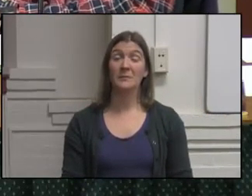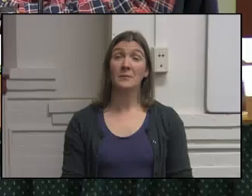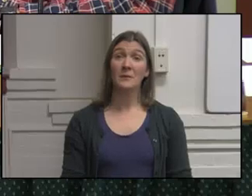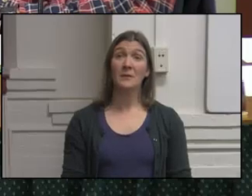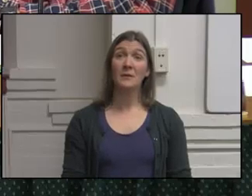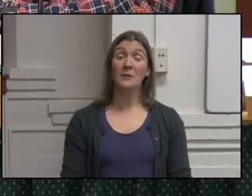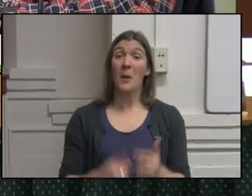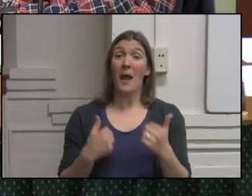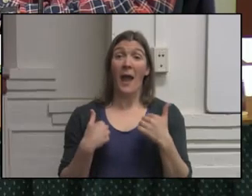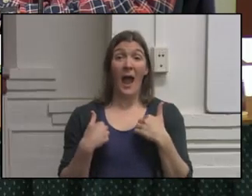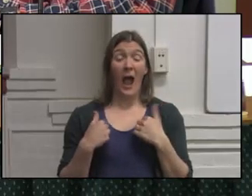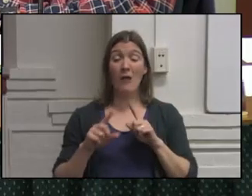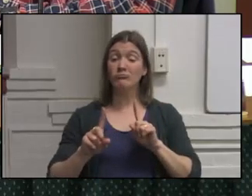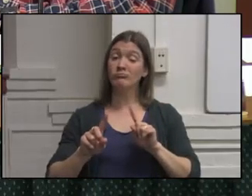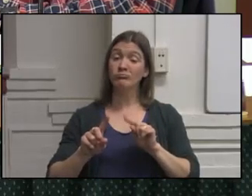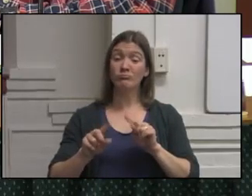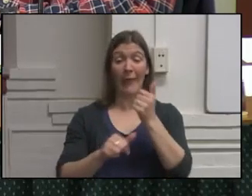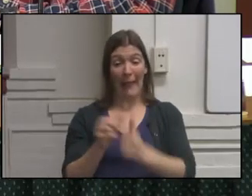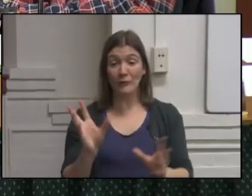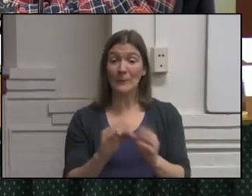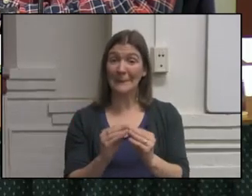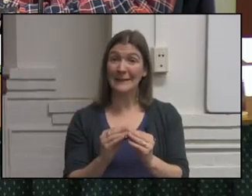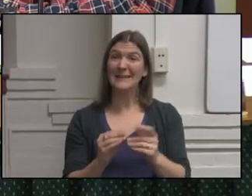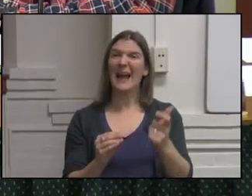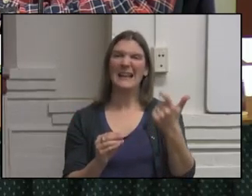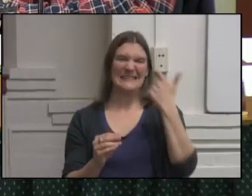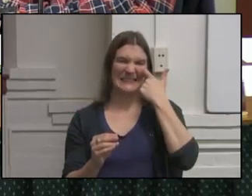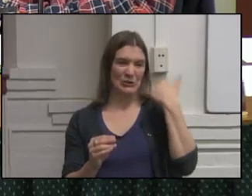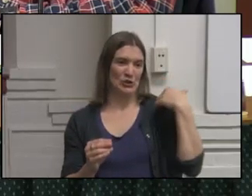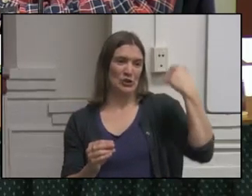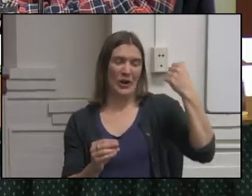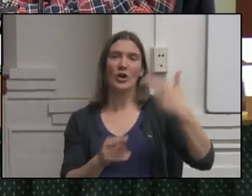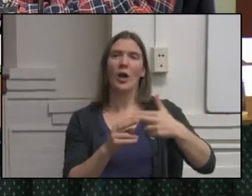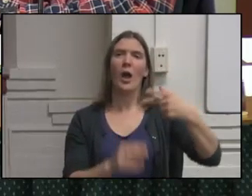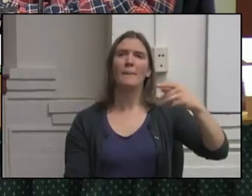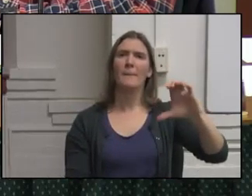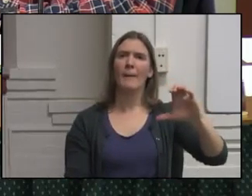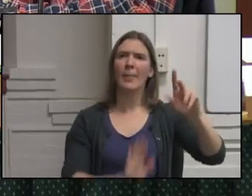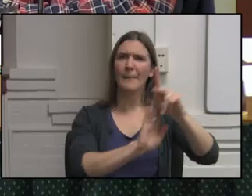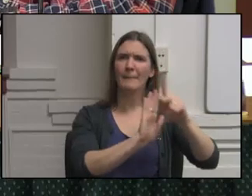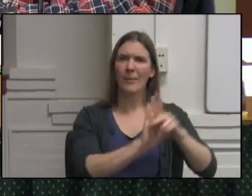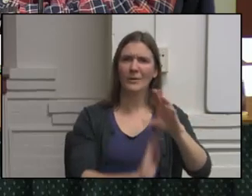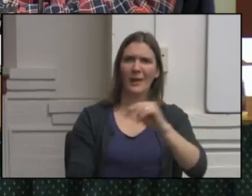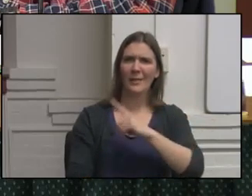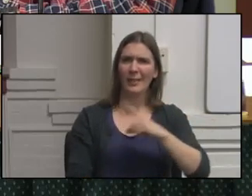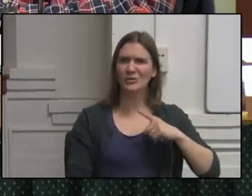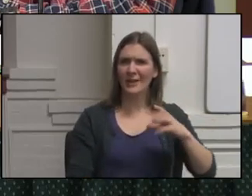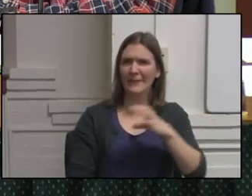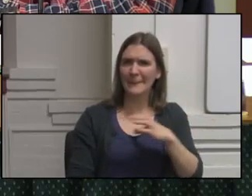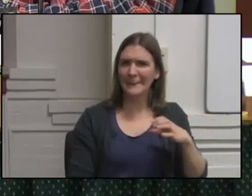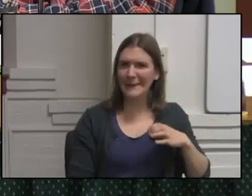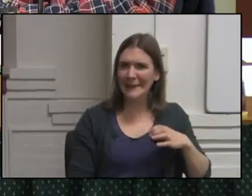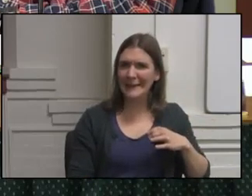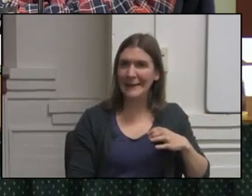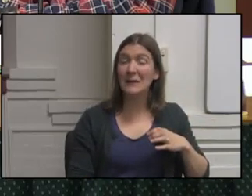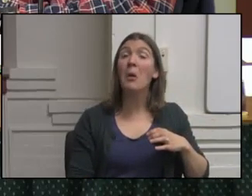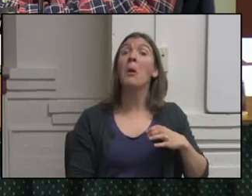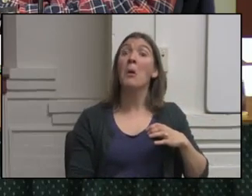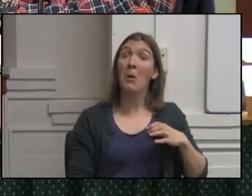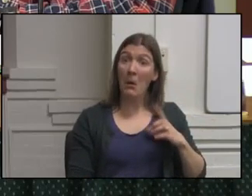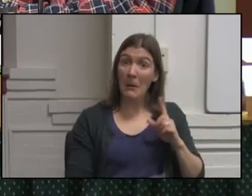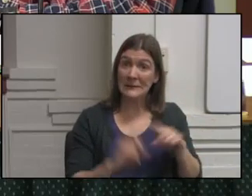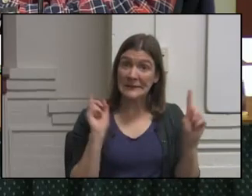But I always attended and actually was recently the chair of something called the Public Policy and Legislative Committee. And that's a very